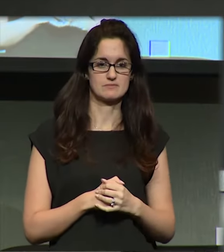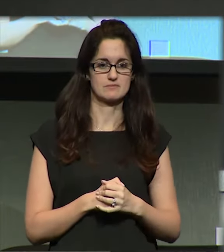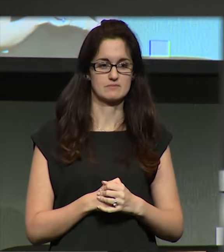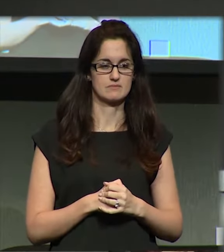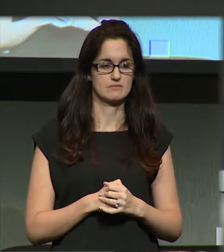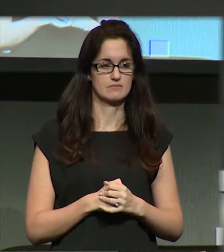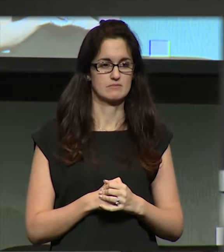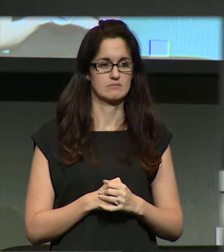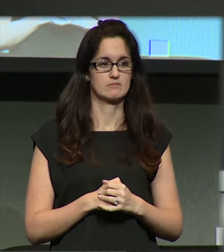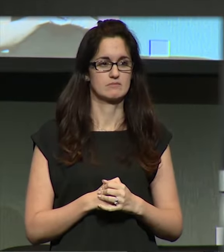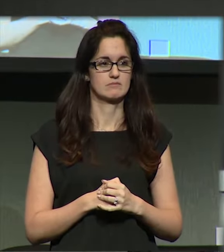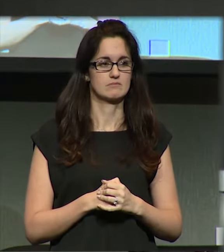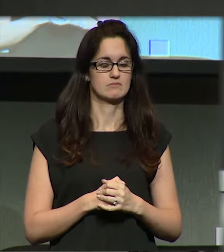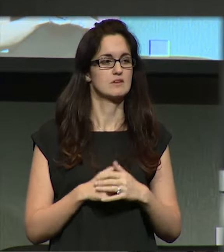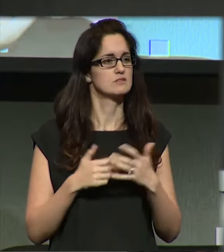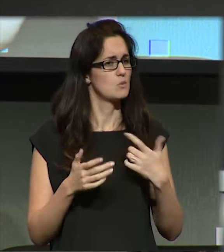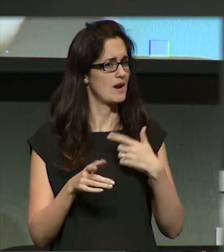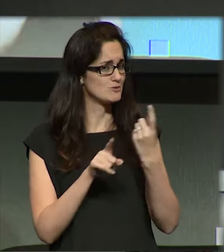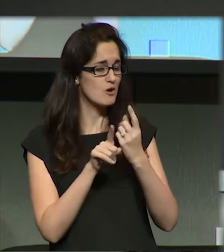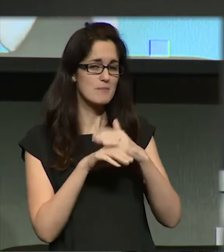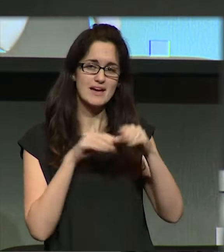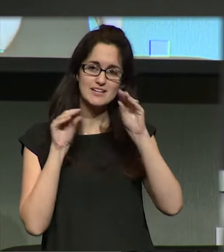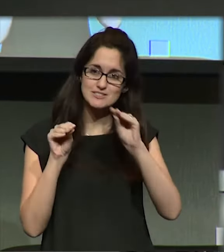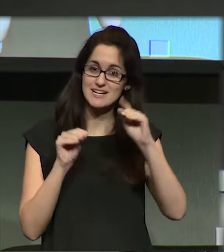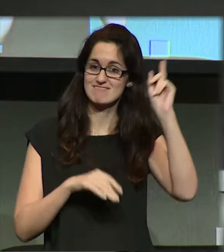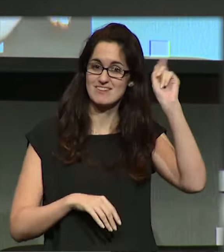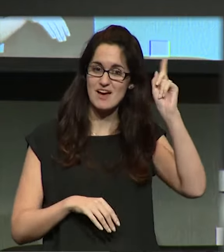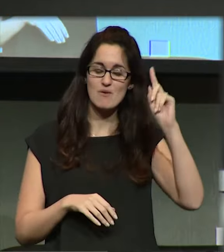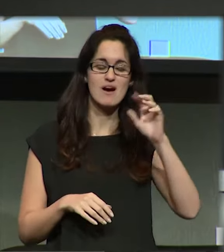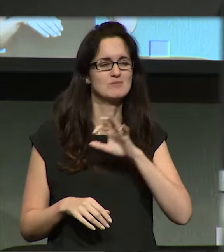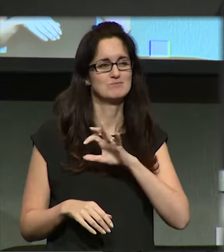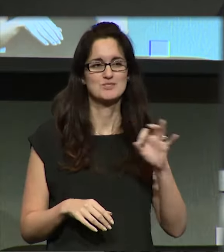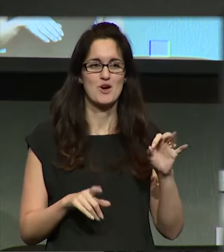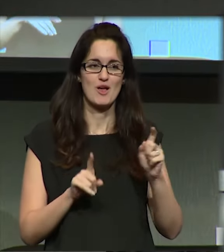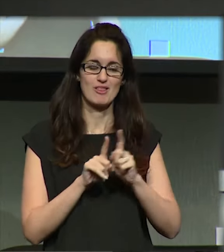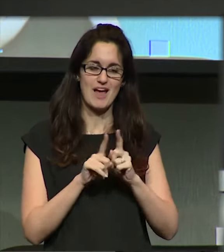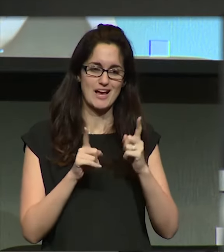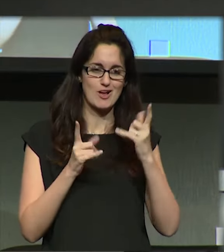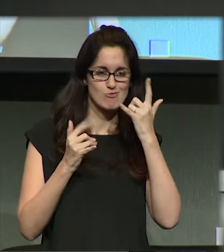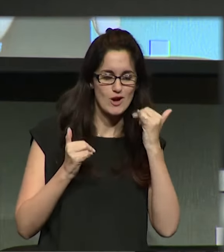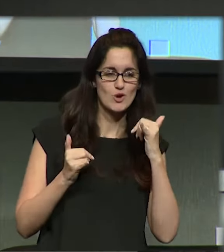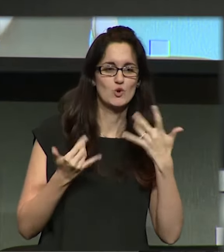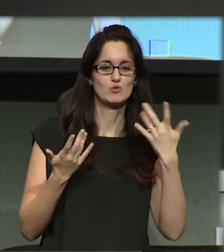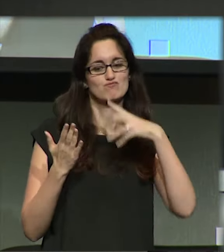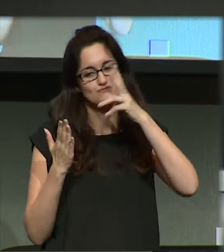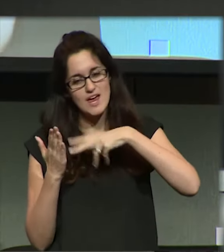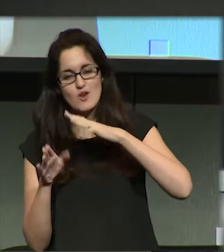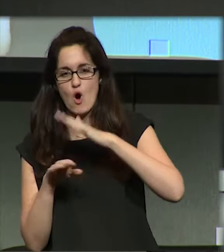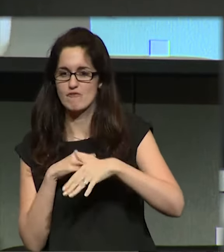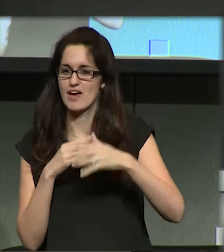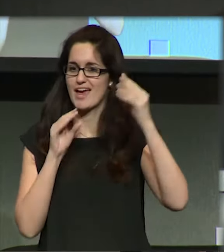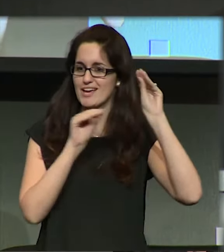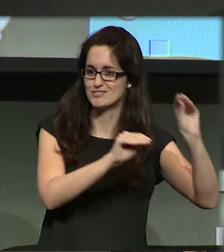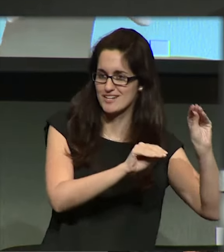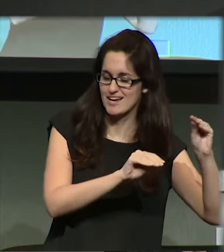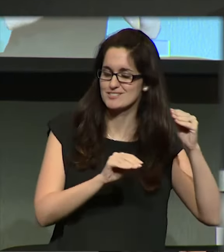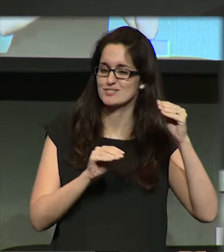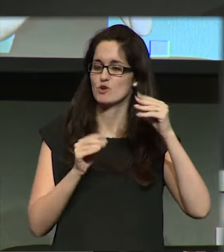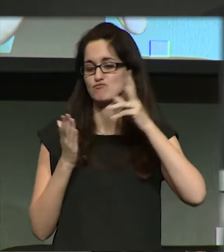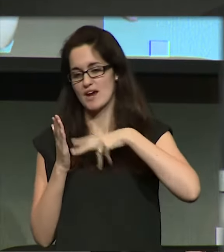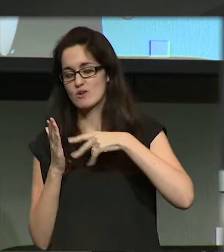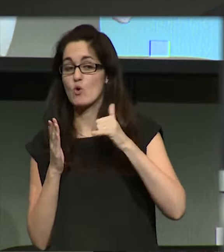So when I talk about education these days, I'm not like a lawyer who's read about education, or